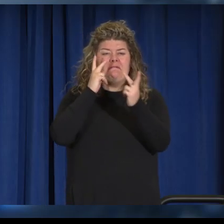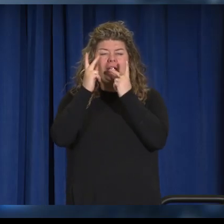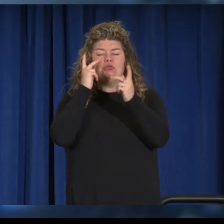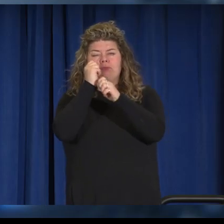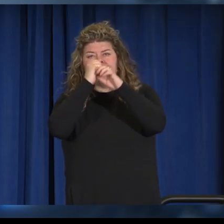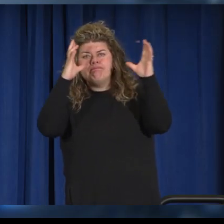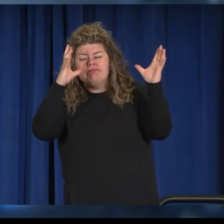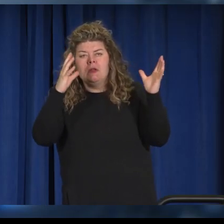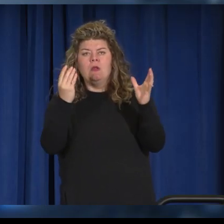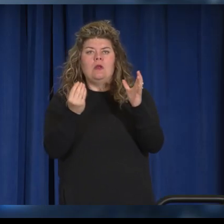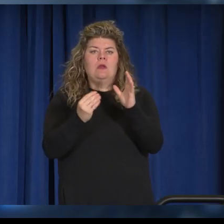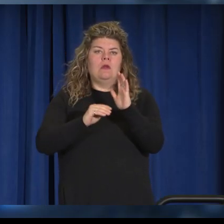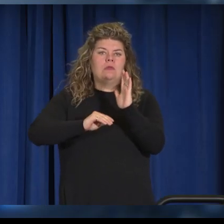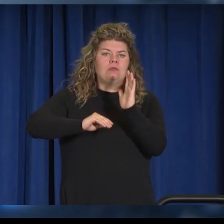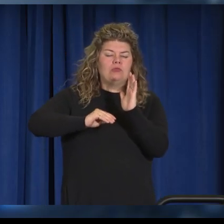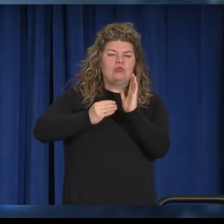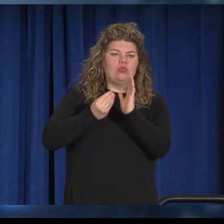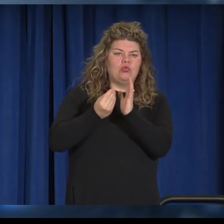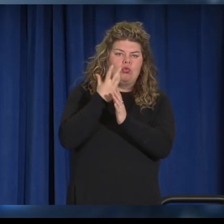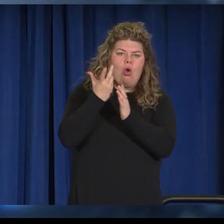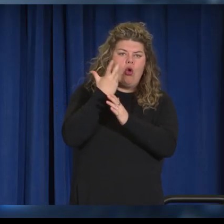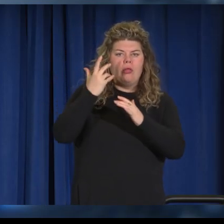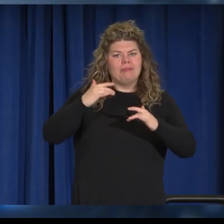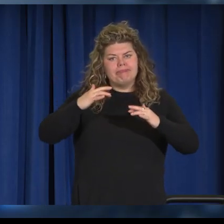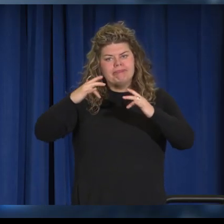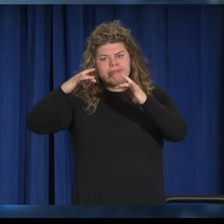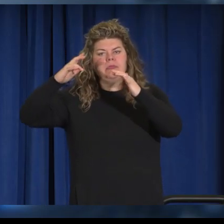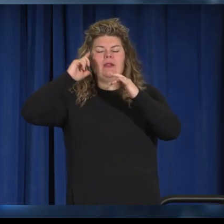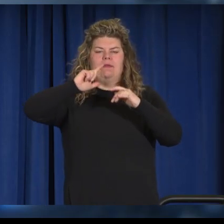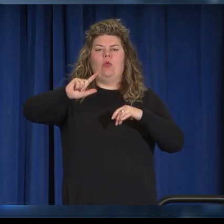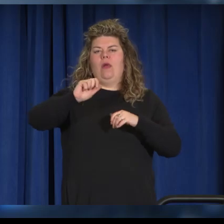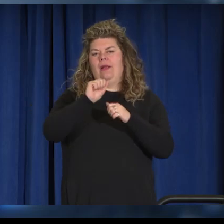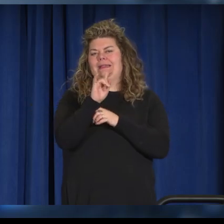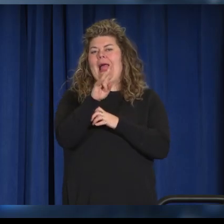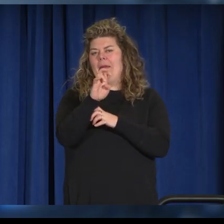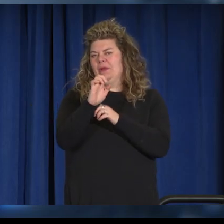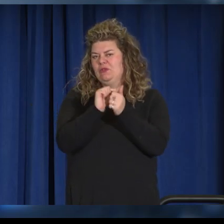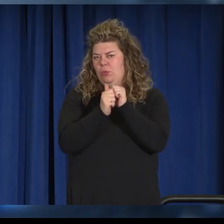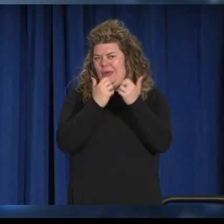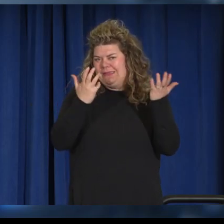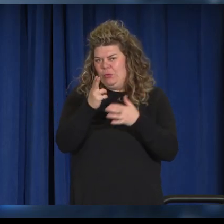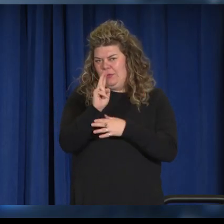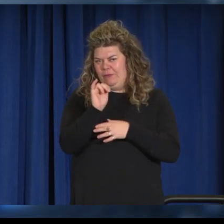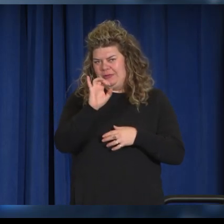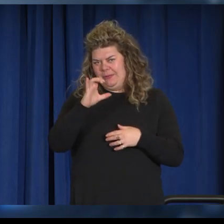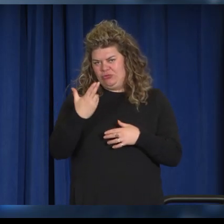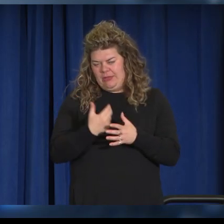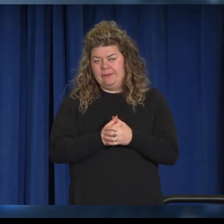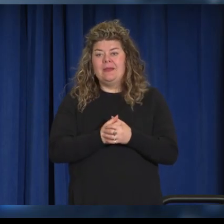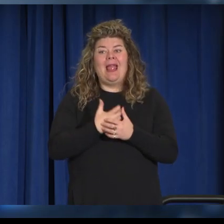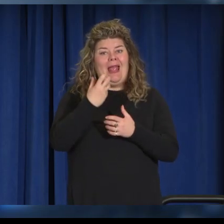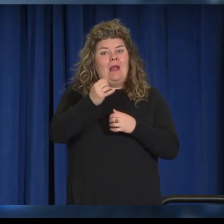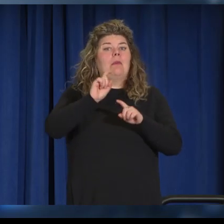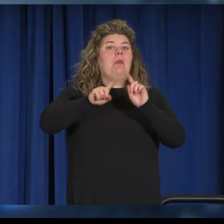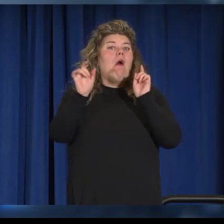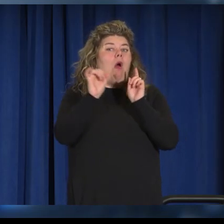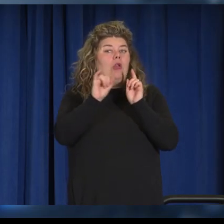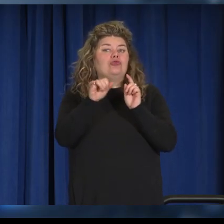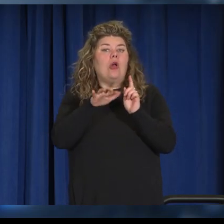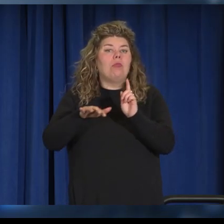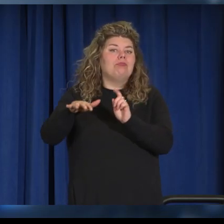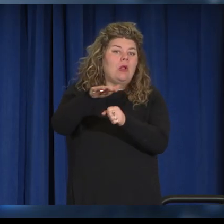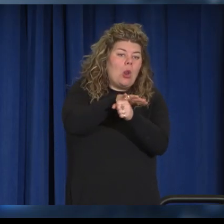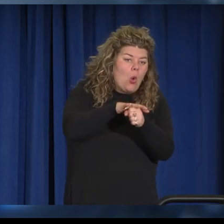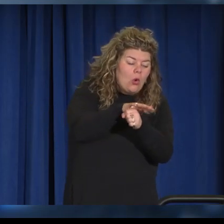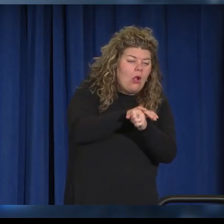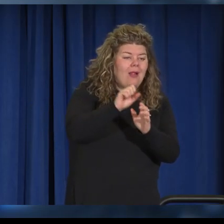adaptive sports and fitness initiatives within the University of Michigan and the broader adaptive sport landscape at the local,